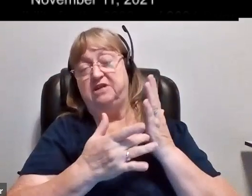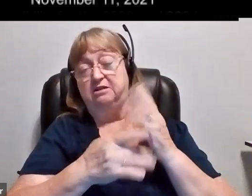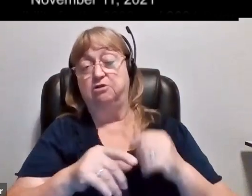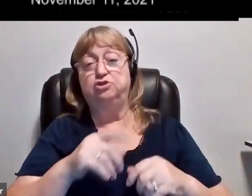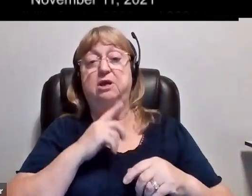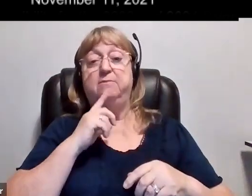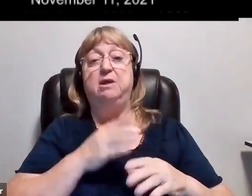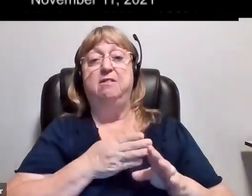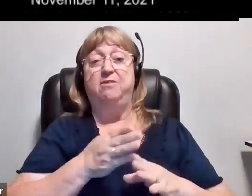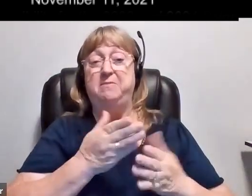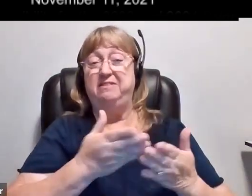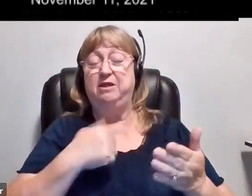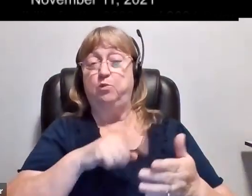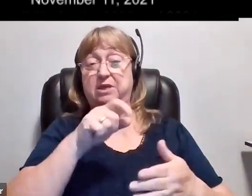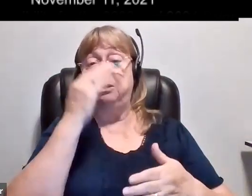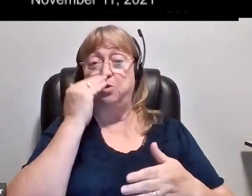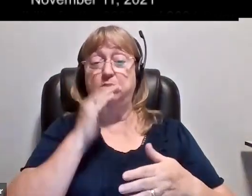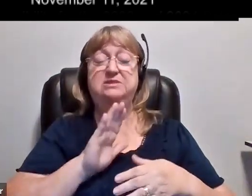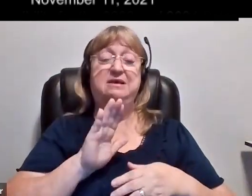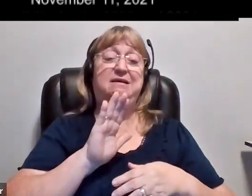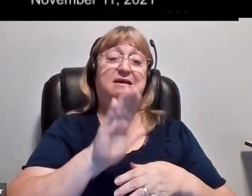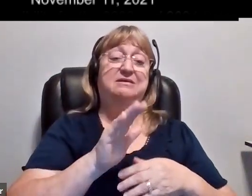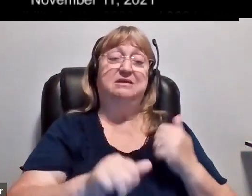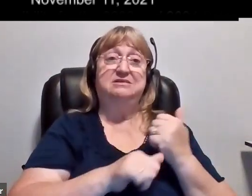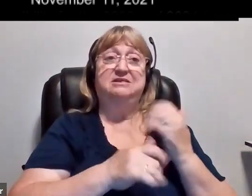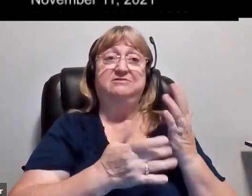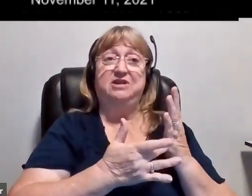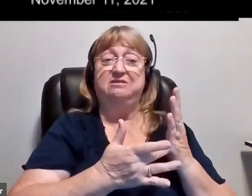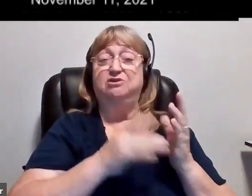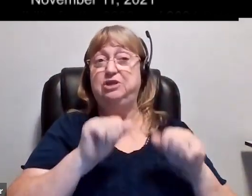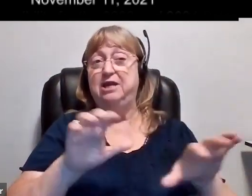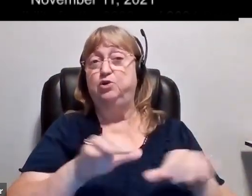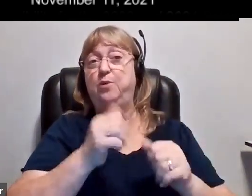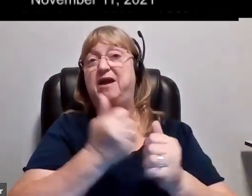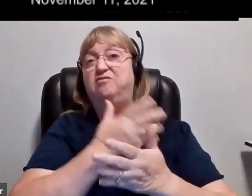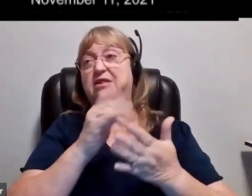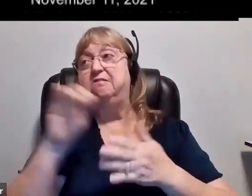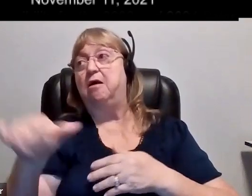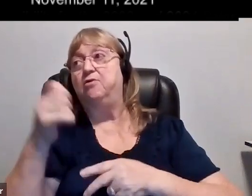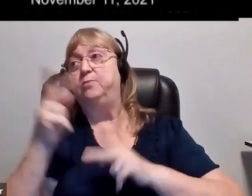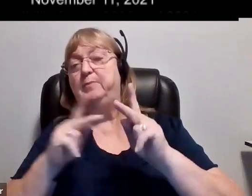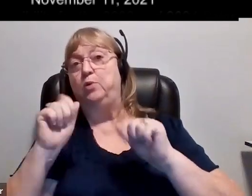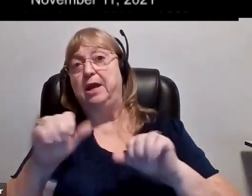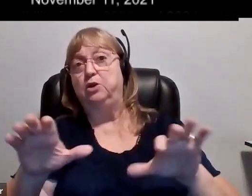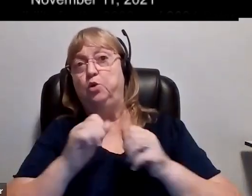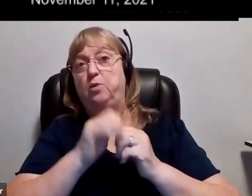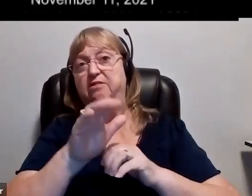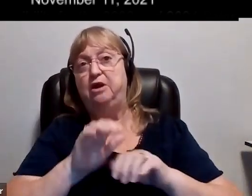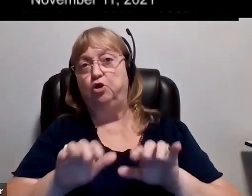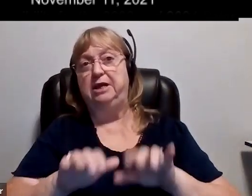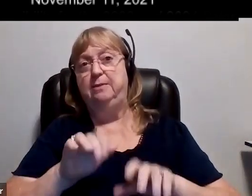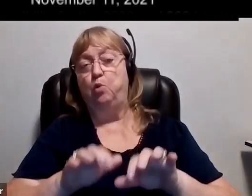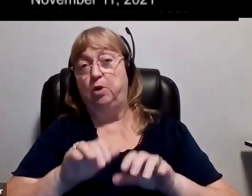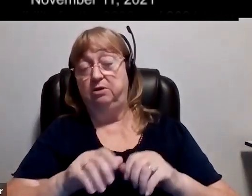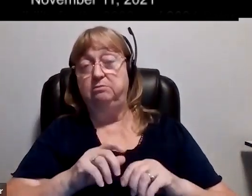we need to know in development is his assistive technology can do everything that other people can do with their keyboard alone, but